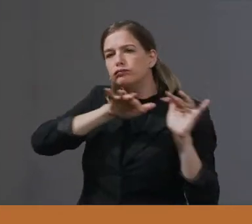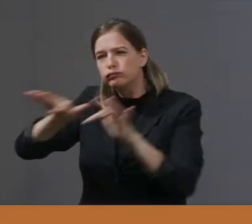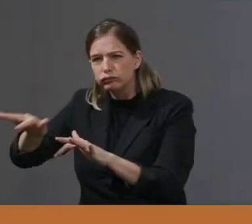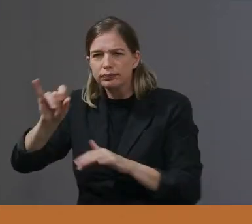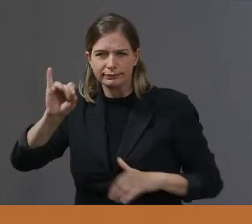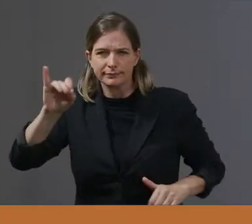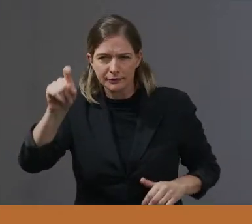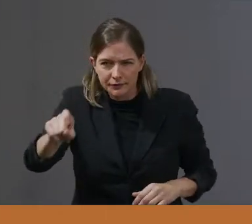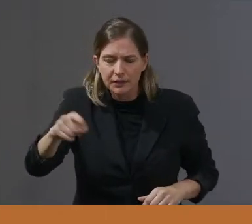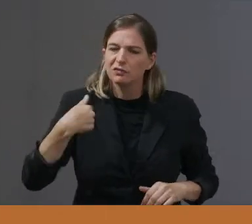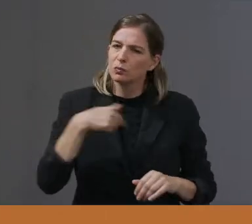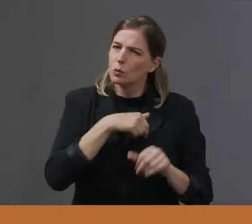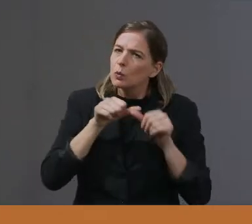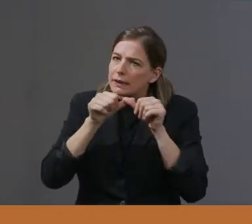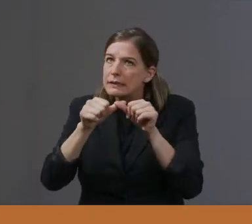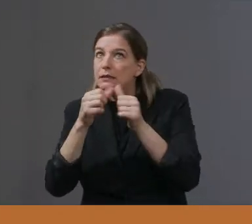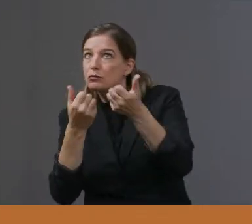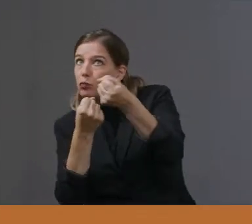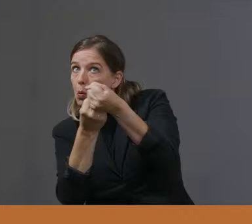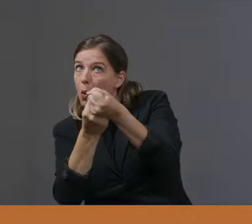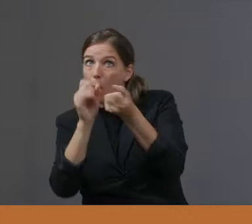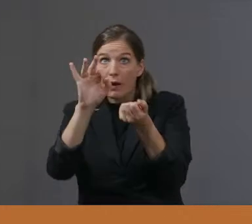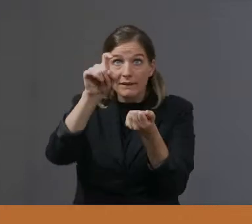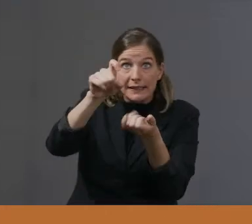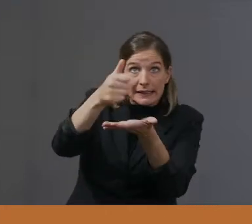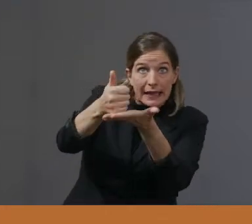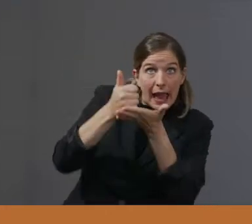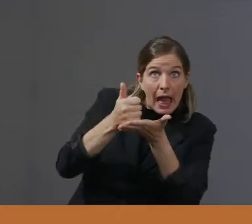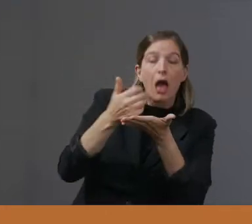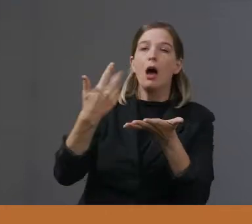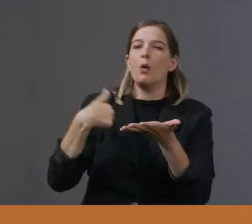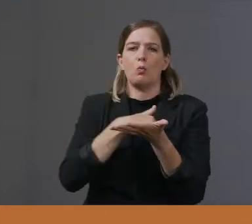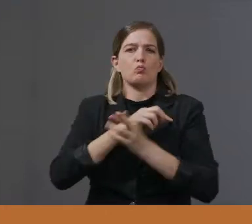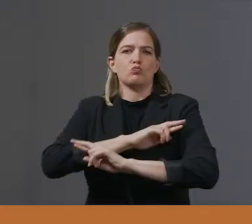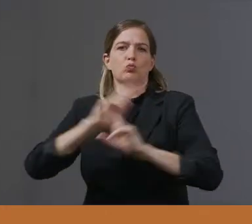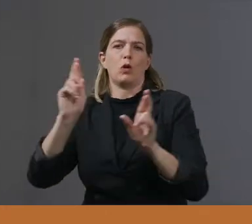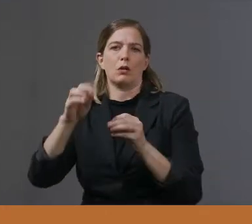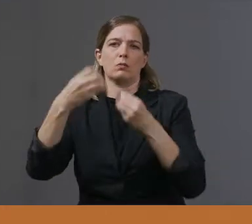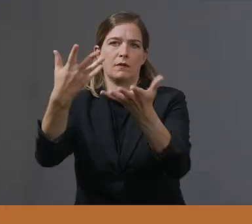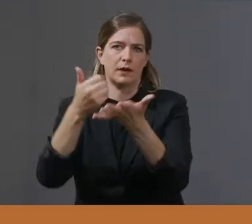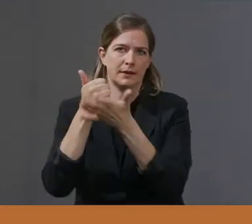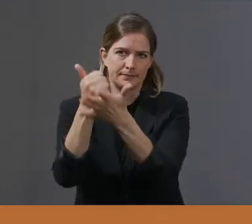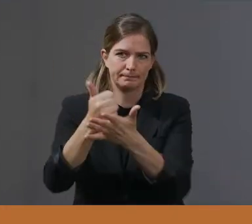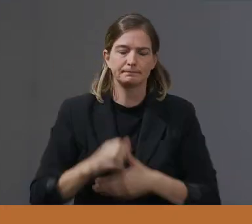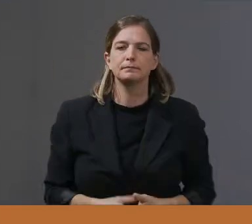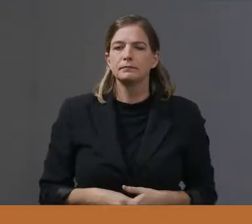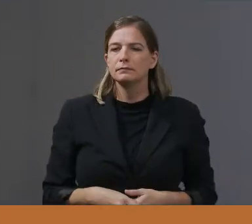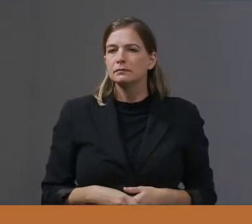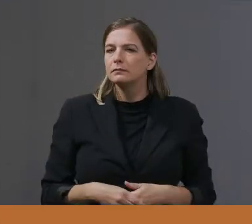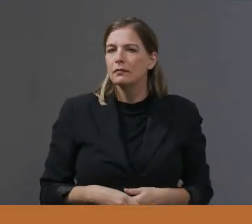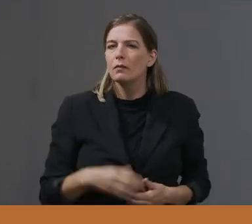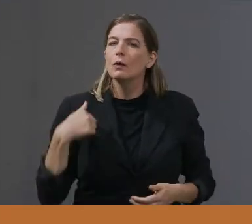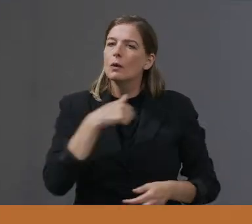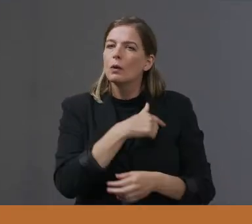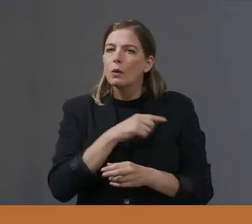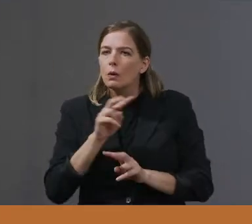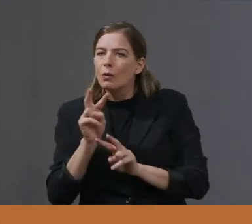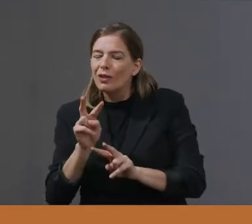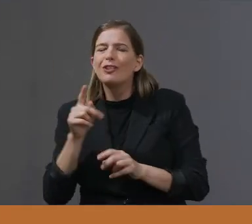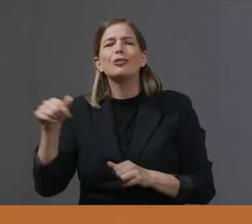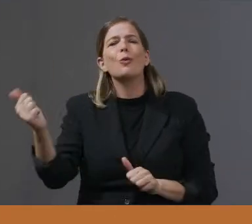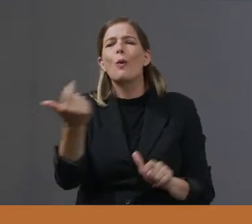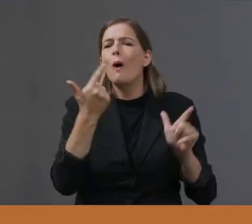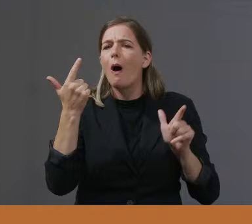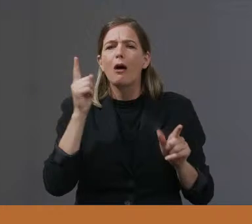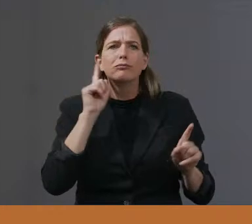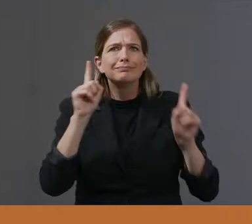continuing to partner with them if any resource requests come in. And we look forward to using, all of you have heard me talk about what